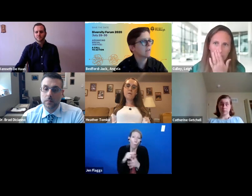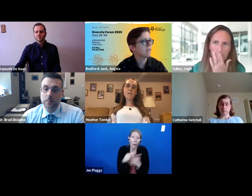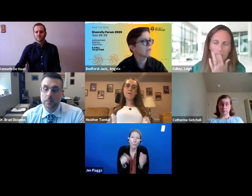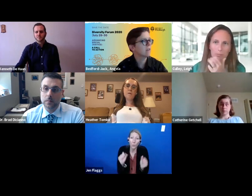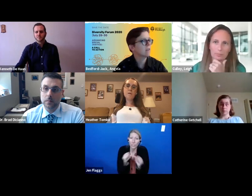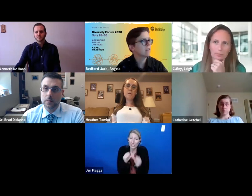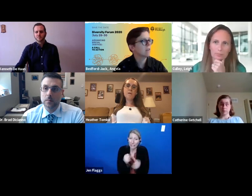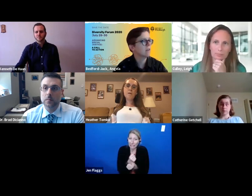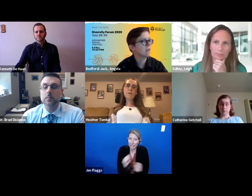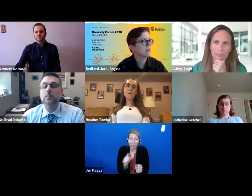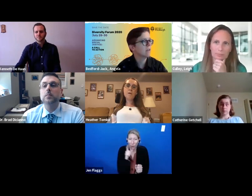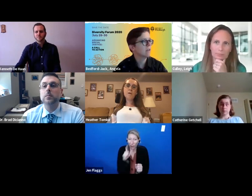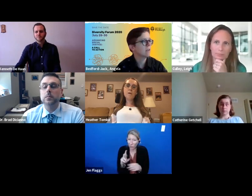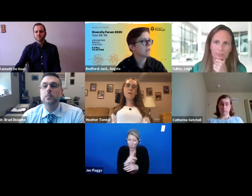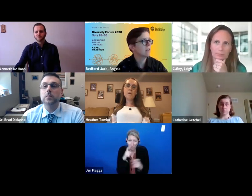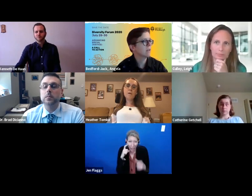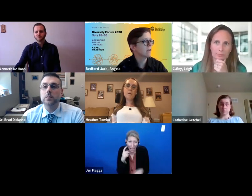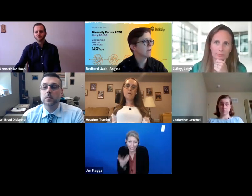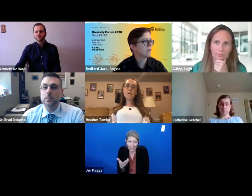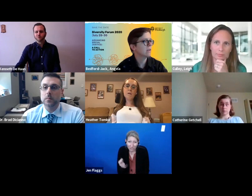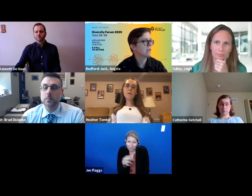contexts?